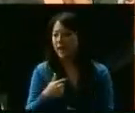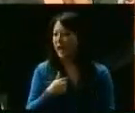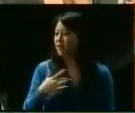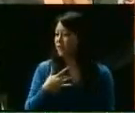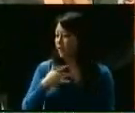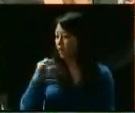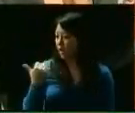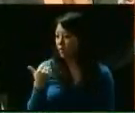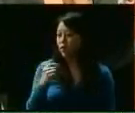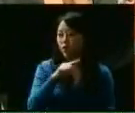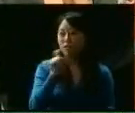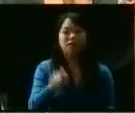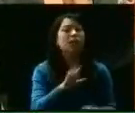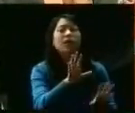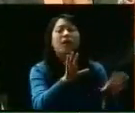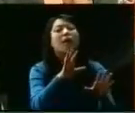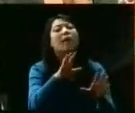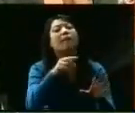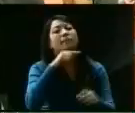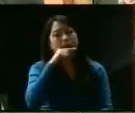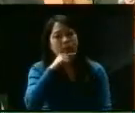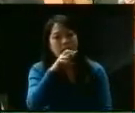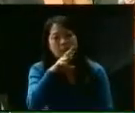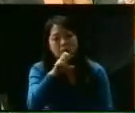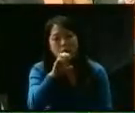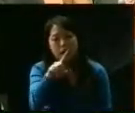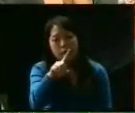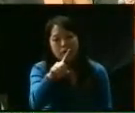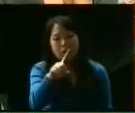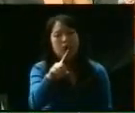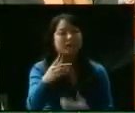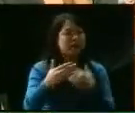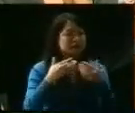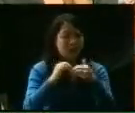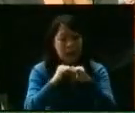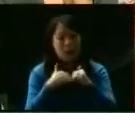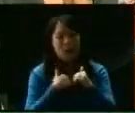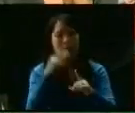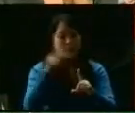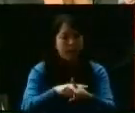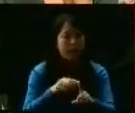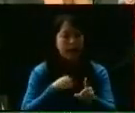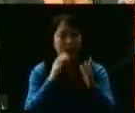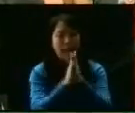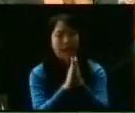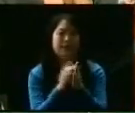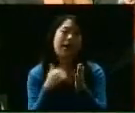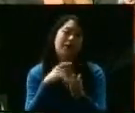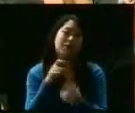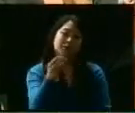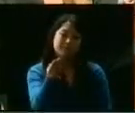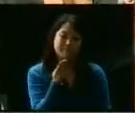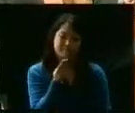public record. I should be entitled to it no matter how I apply for it or ask for it. Commissioner